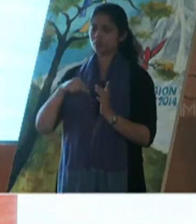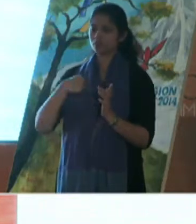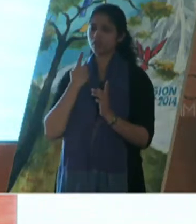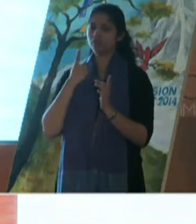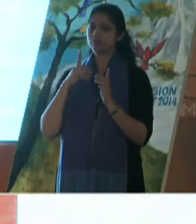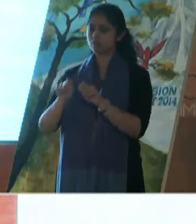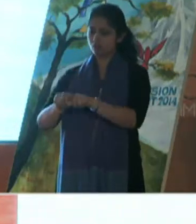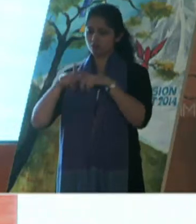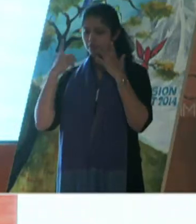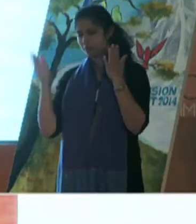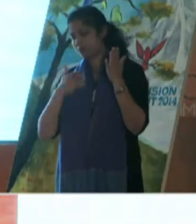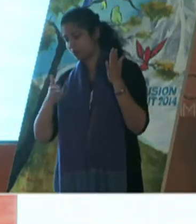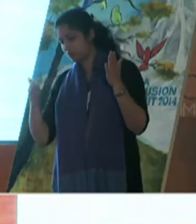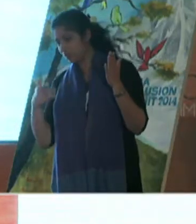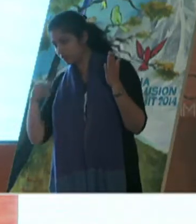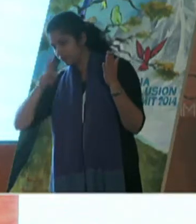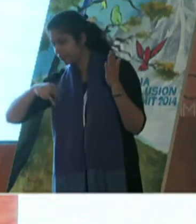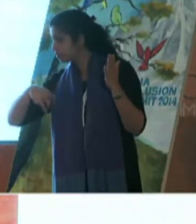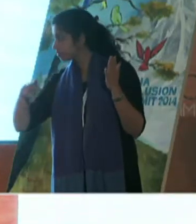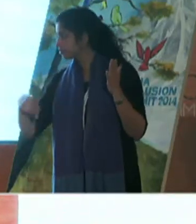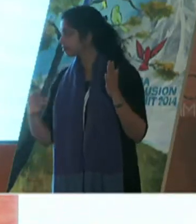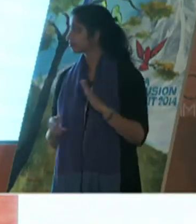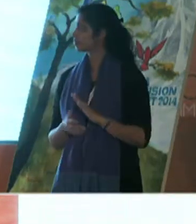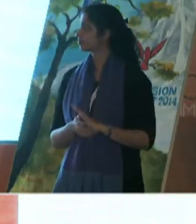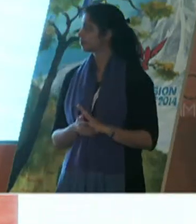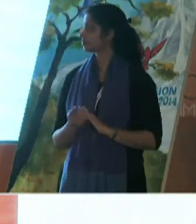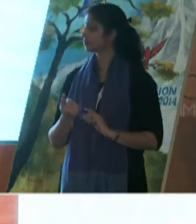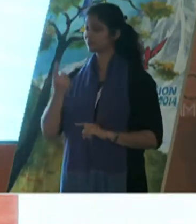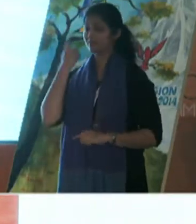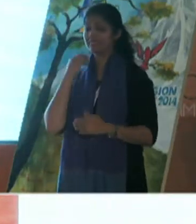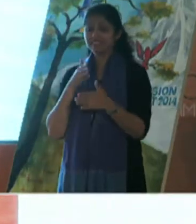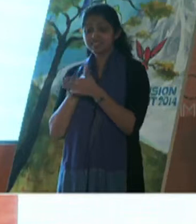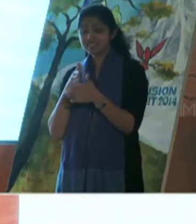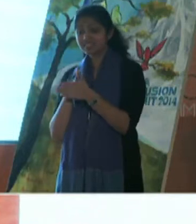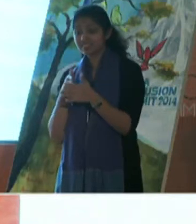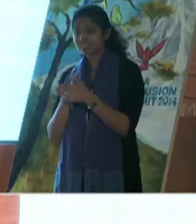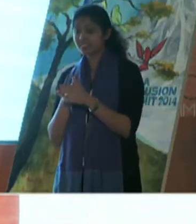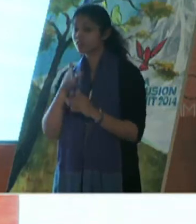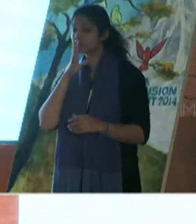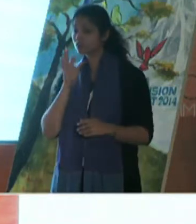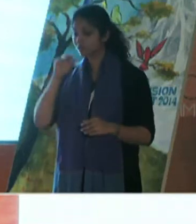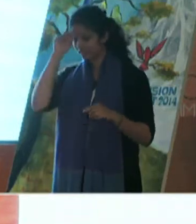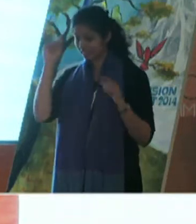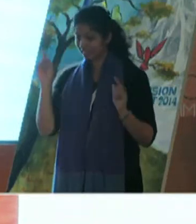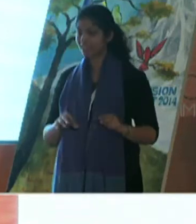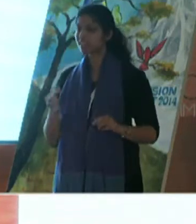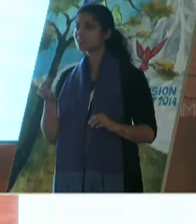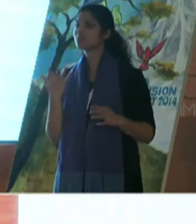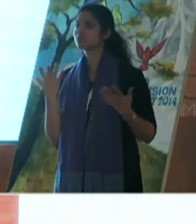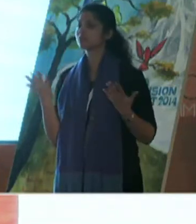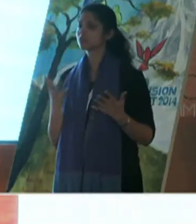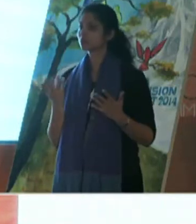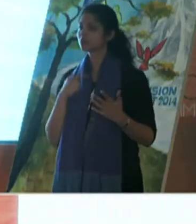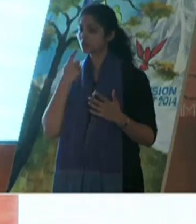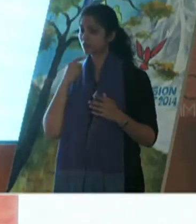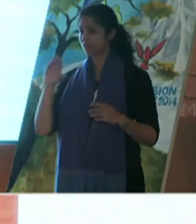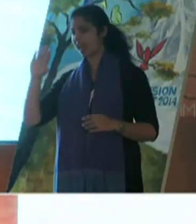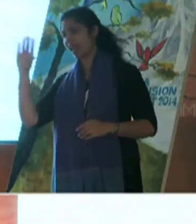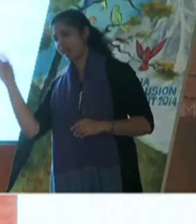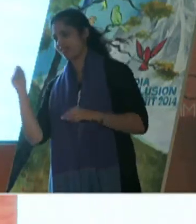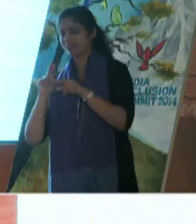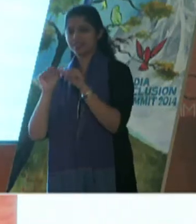change, that needs training, the training is free. The only thing they have to do to pay the trip down to